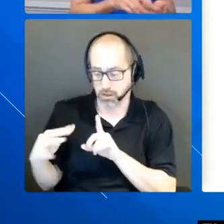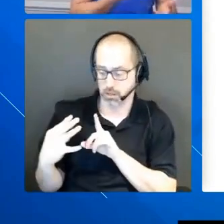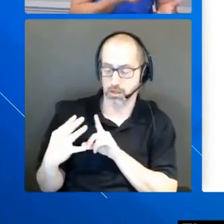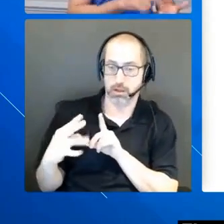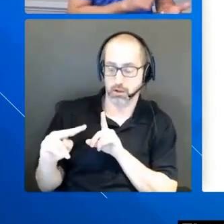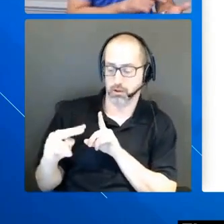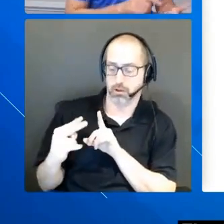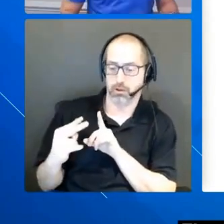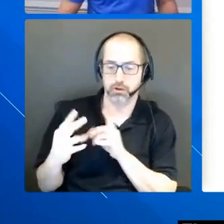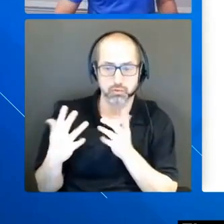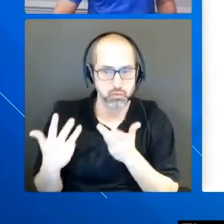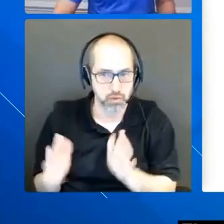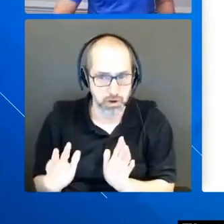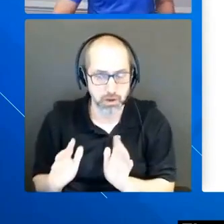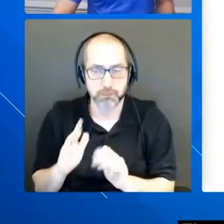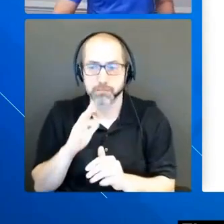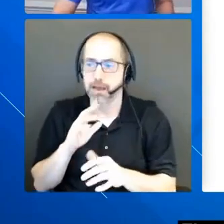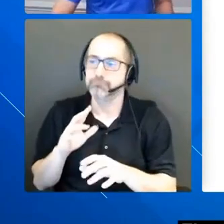happy speaking, but they are happy typing.